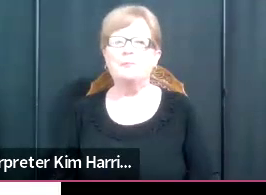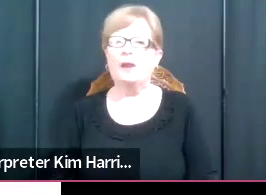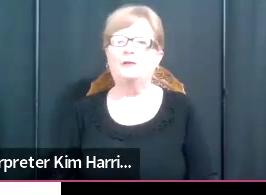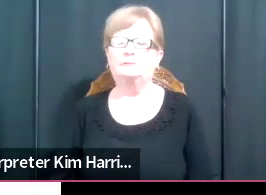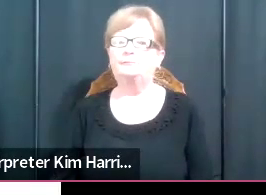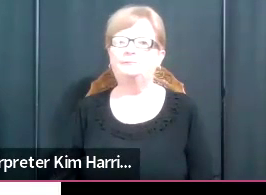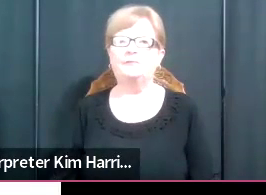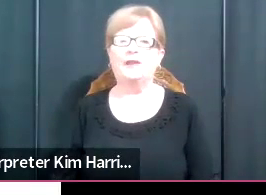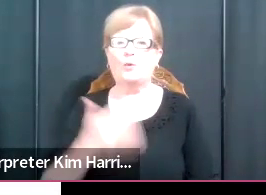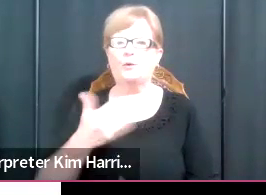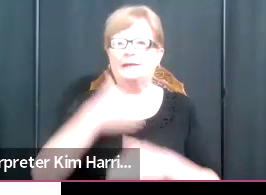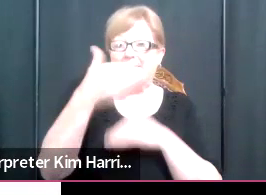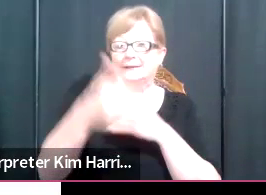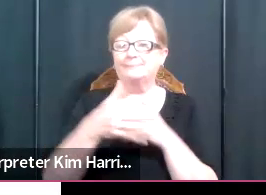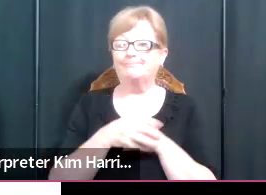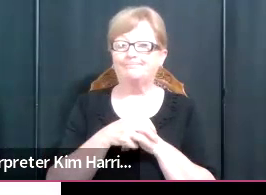Next slide.